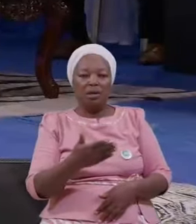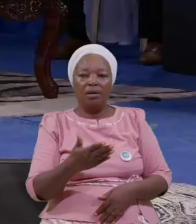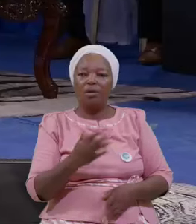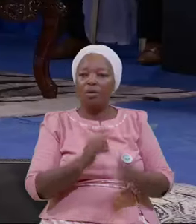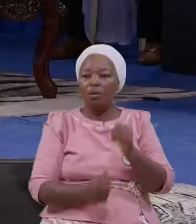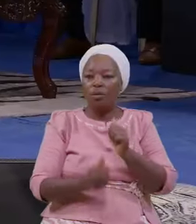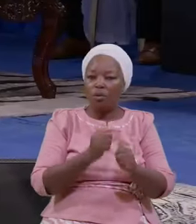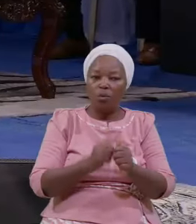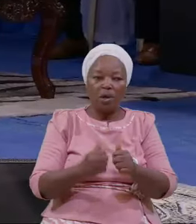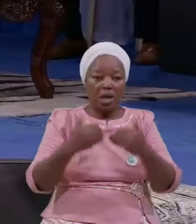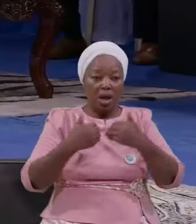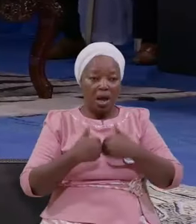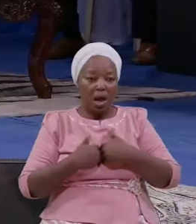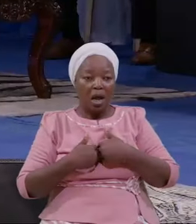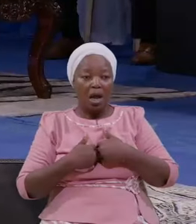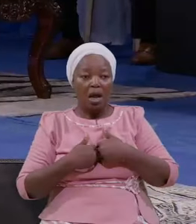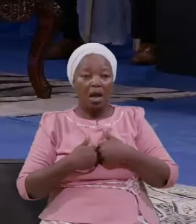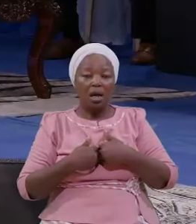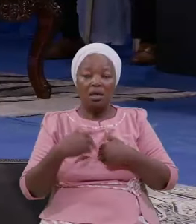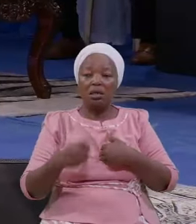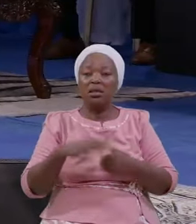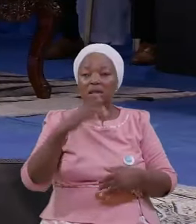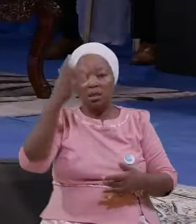had infirmity